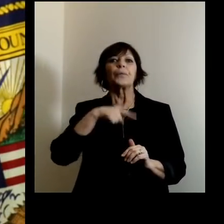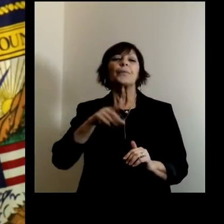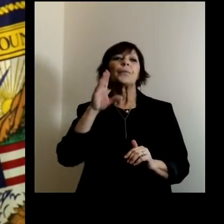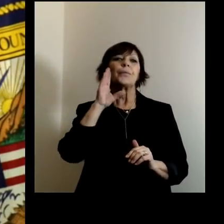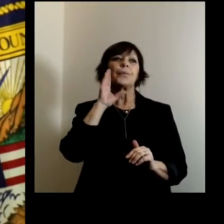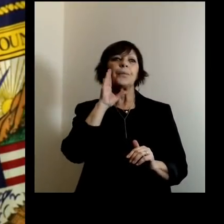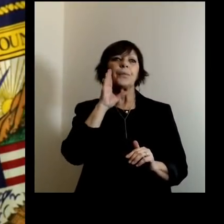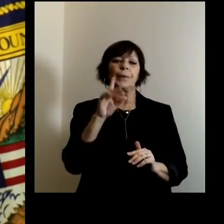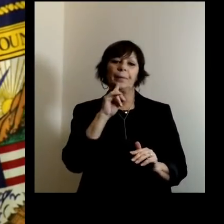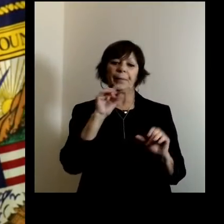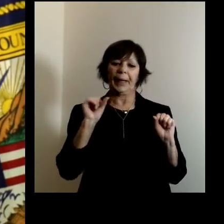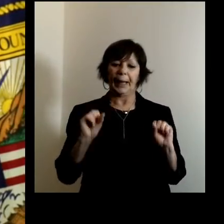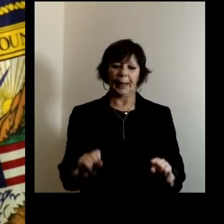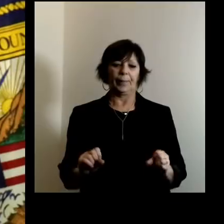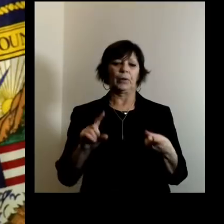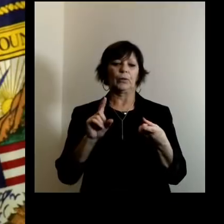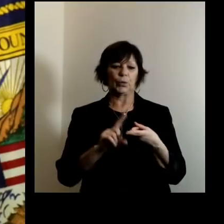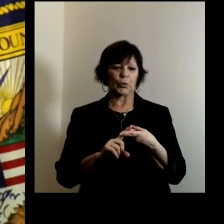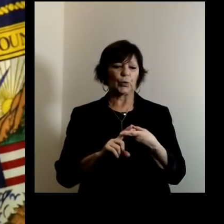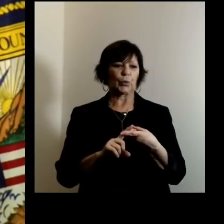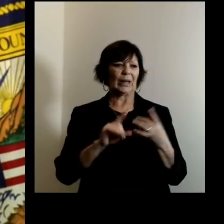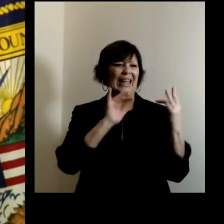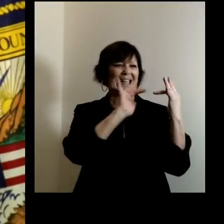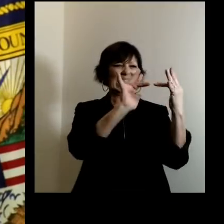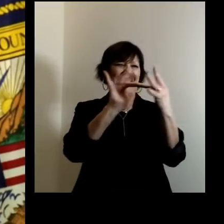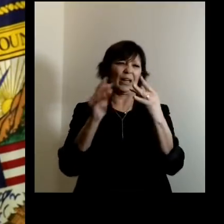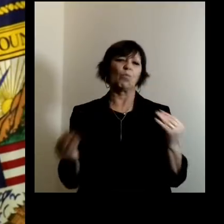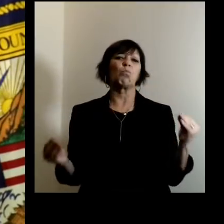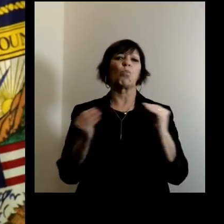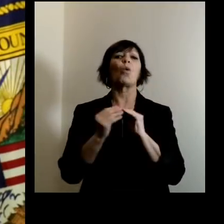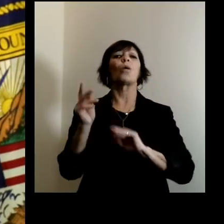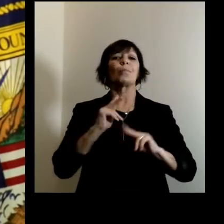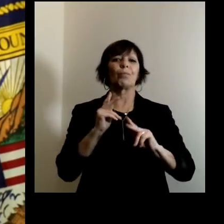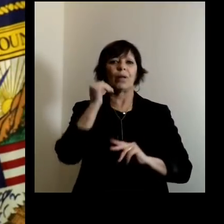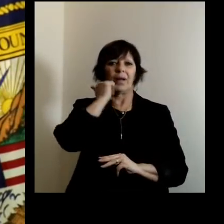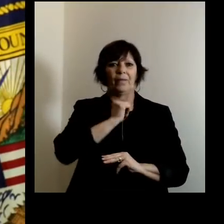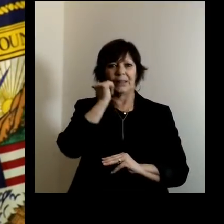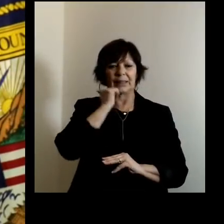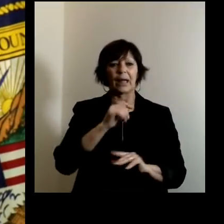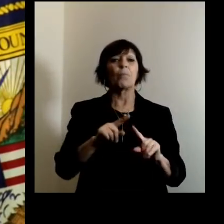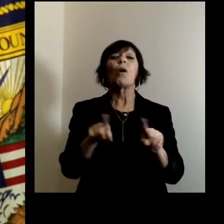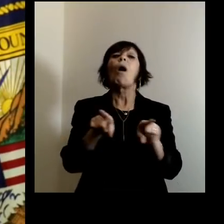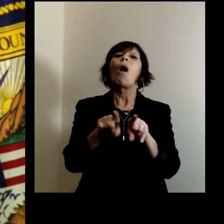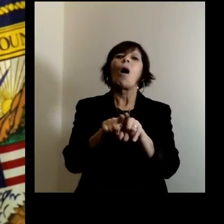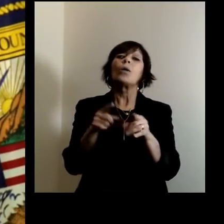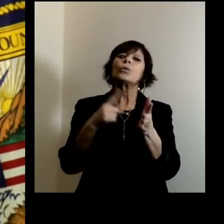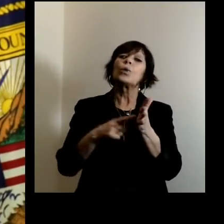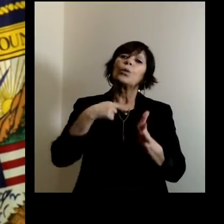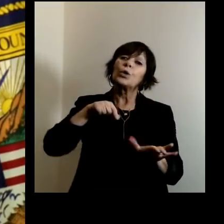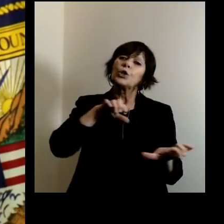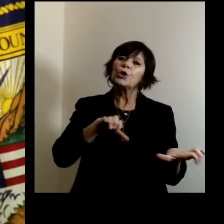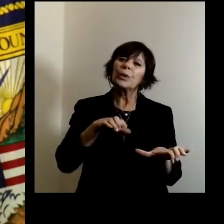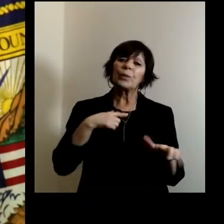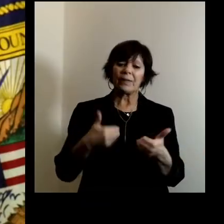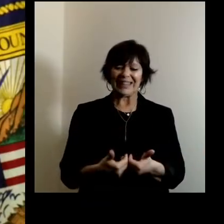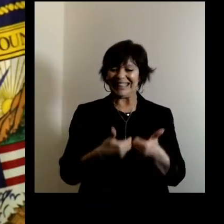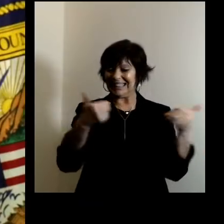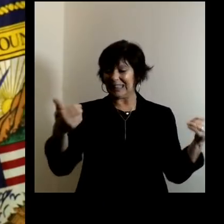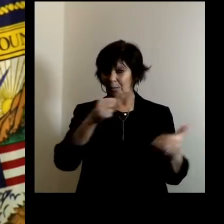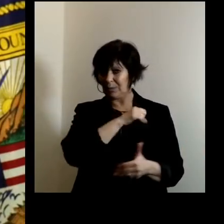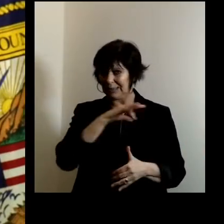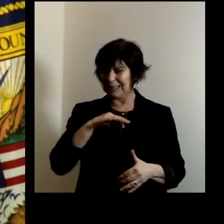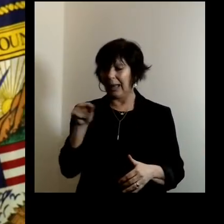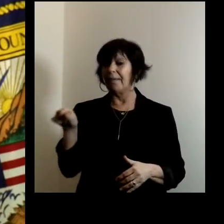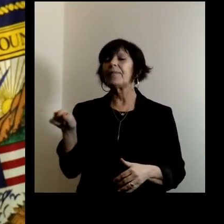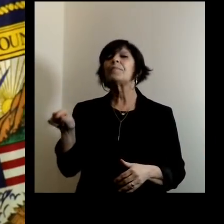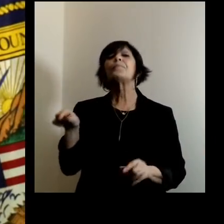able to get to a higher number of people every day. What we're also doing is we have a separate staff that